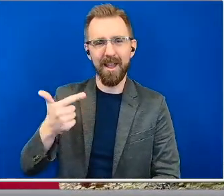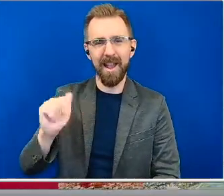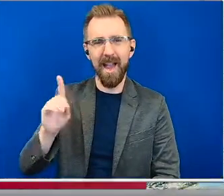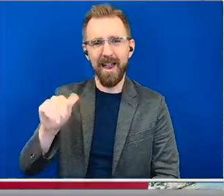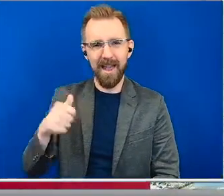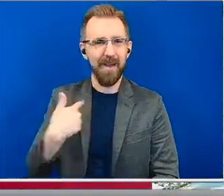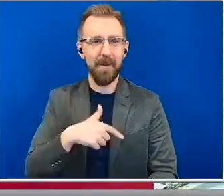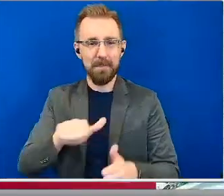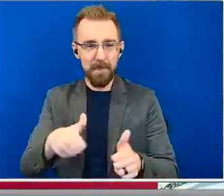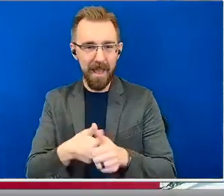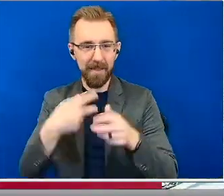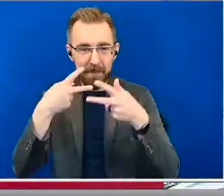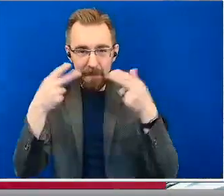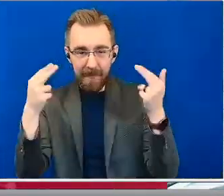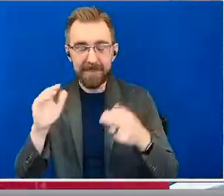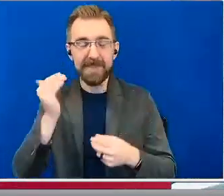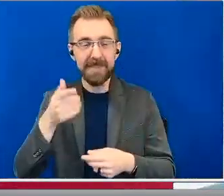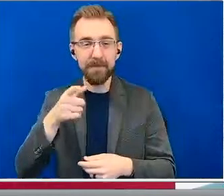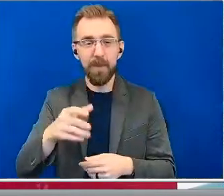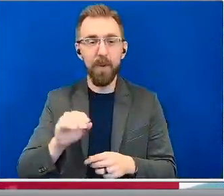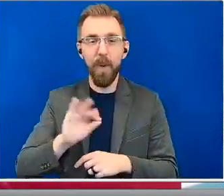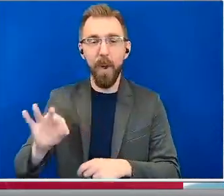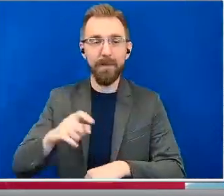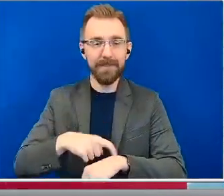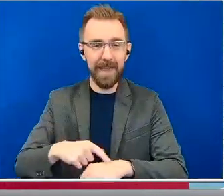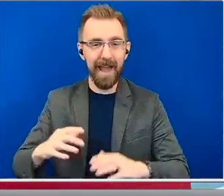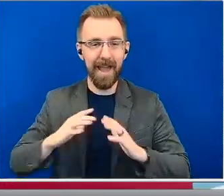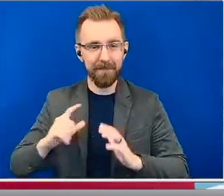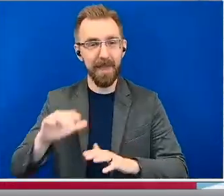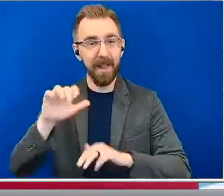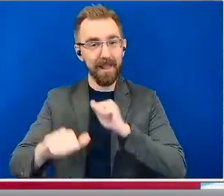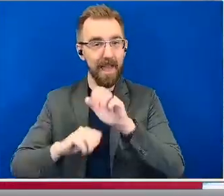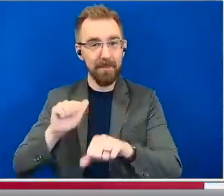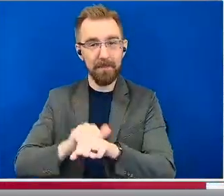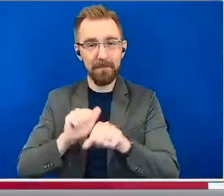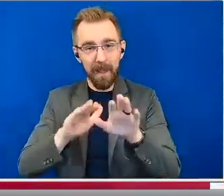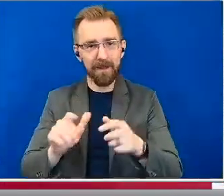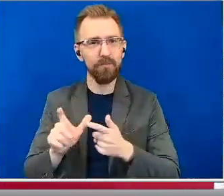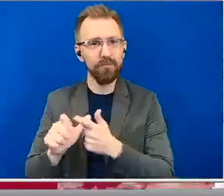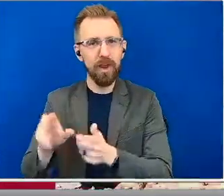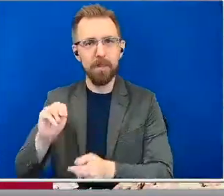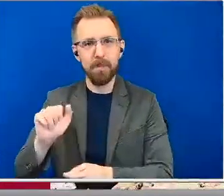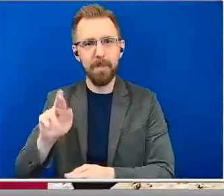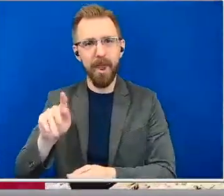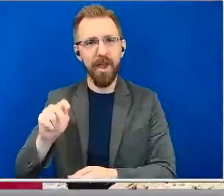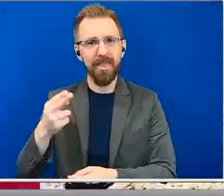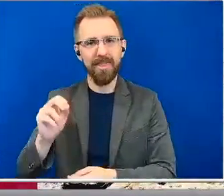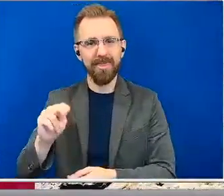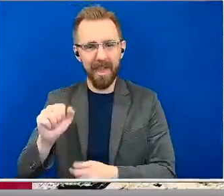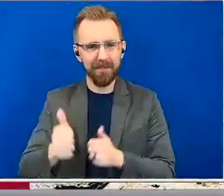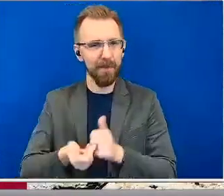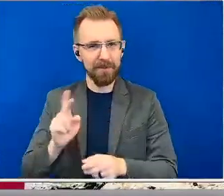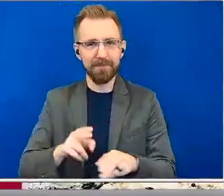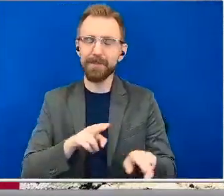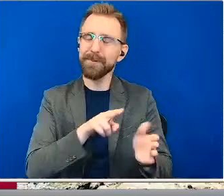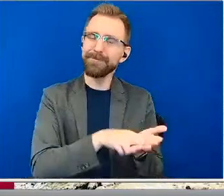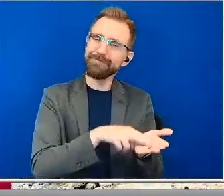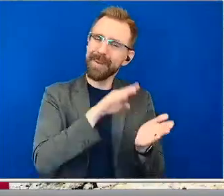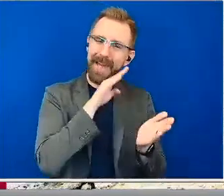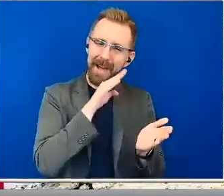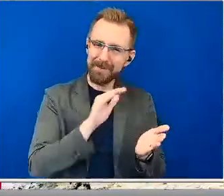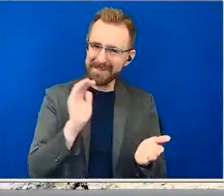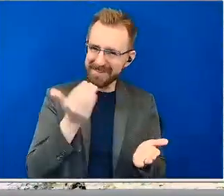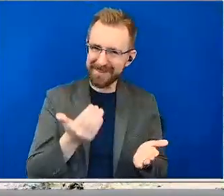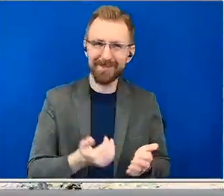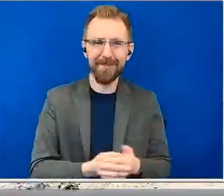in your off time, you're climbing mountains and running marathons. Most people take naps and catch up on Netflix. You climbed